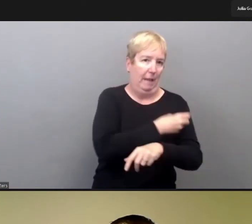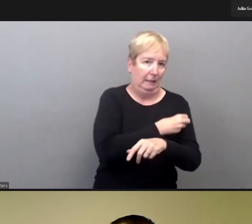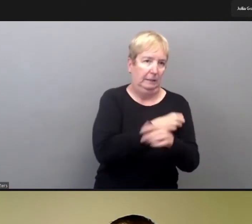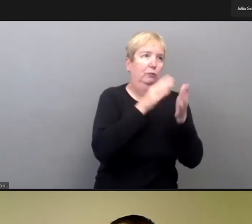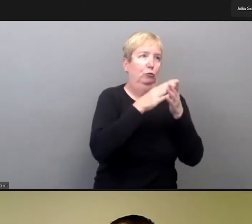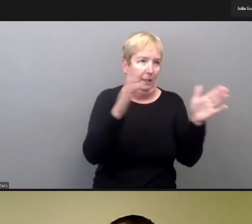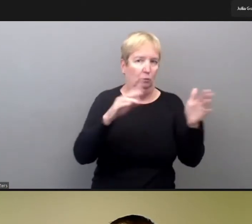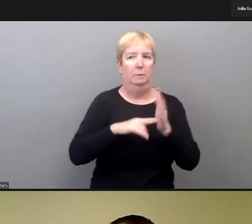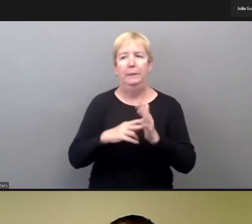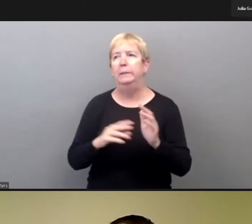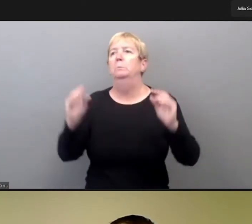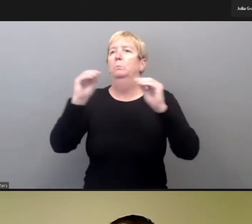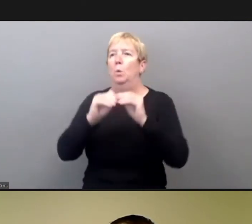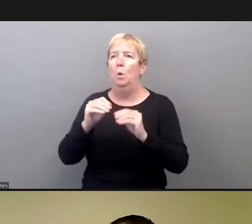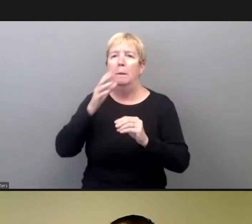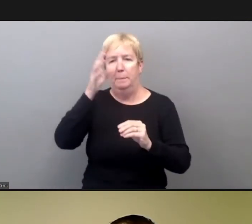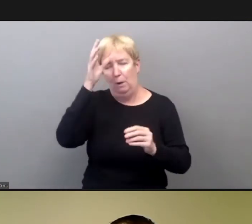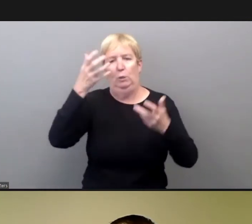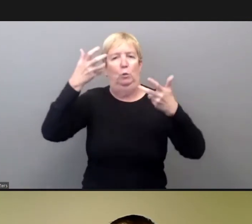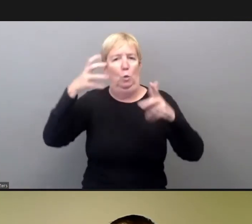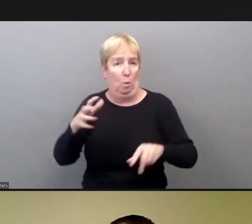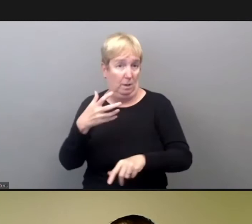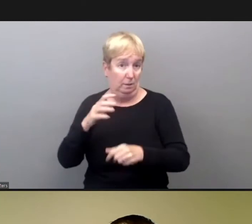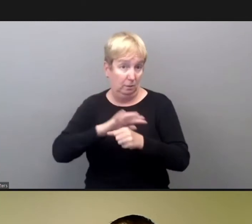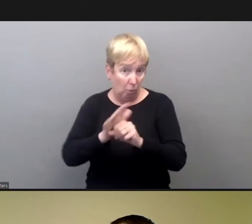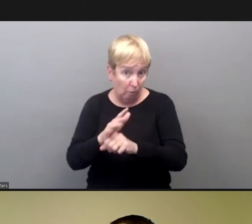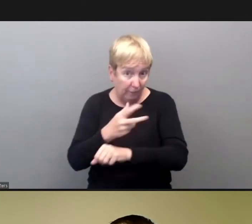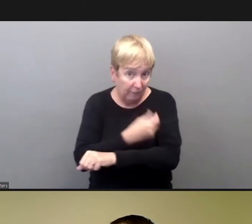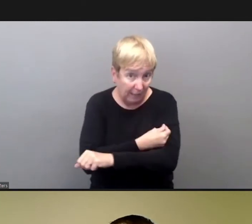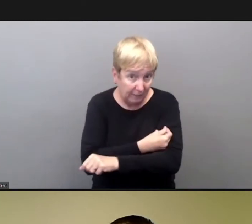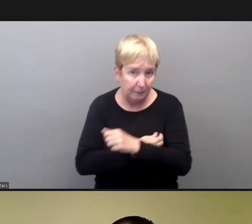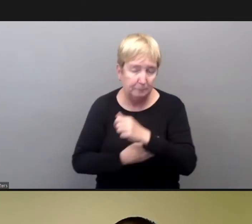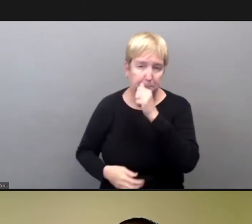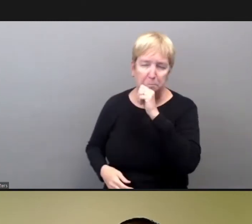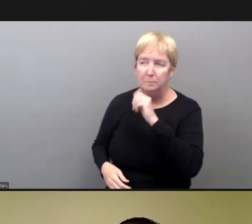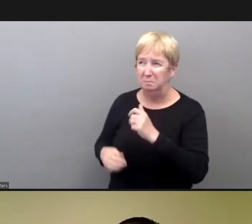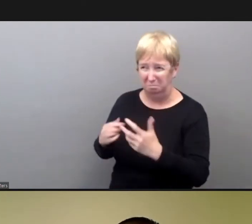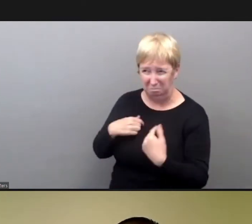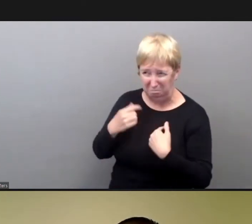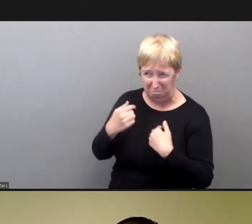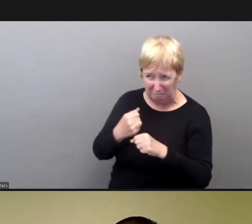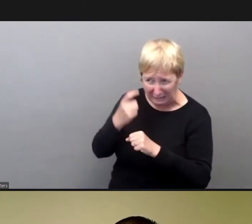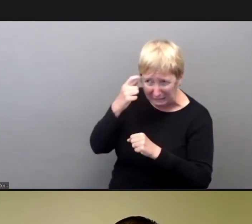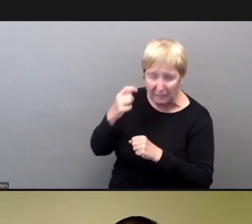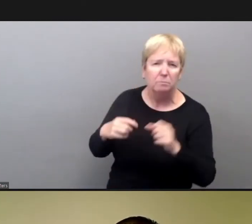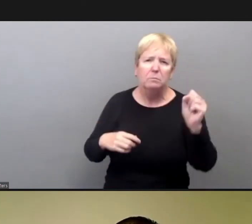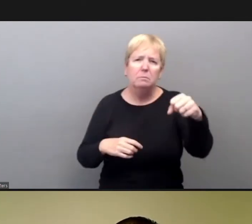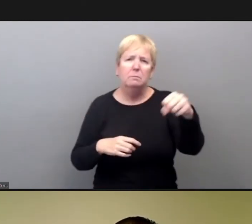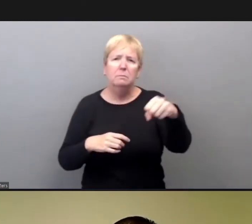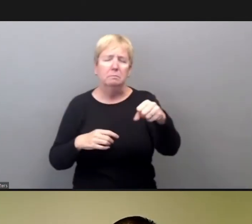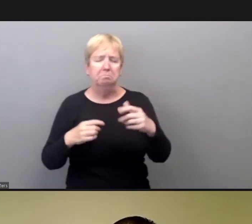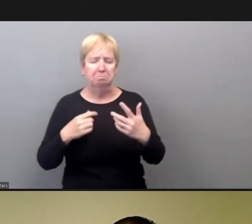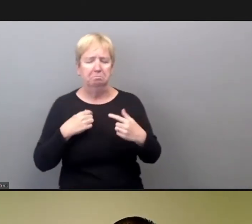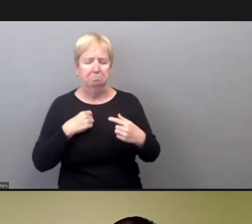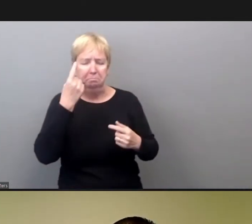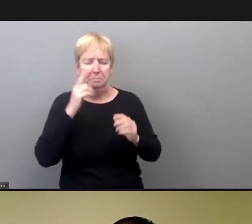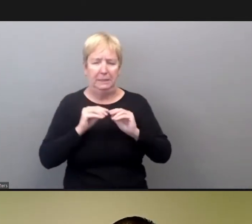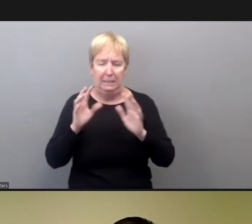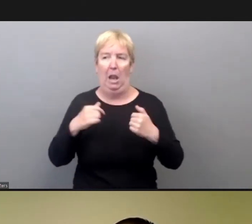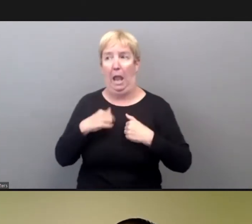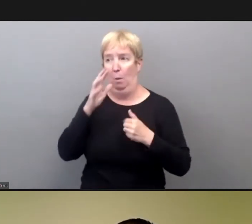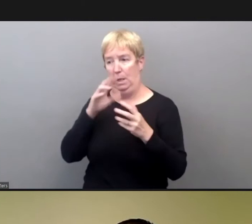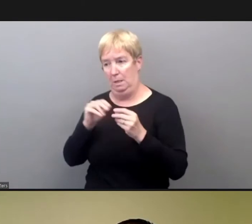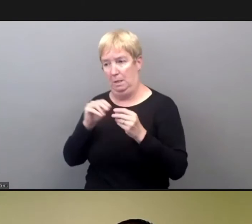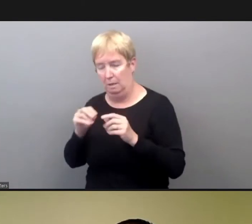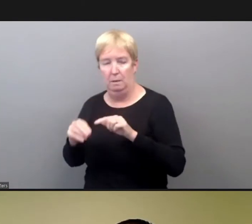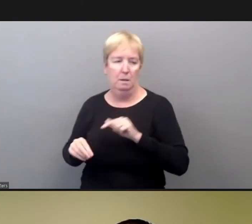Thanks. No, it does. Laura will probably comment on this as well. I think, I only know, there may be